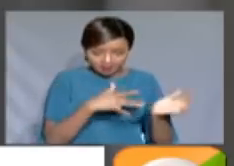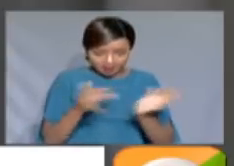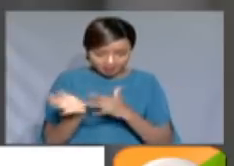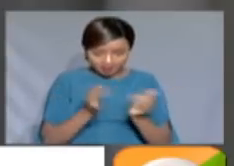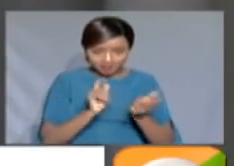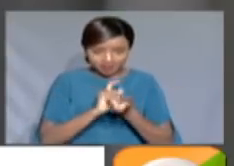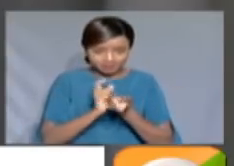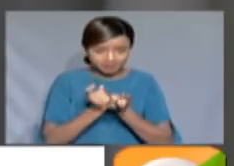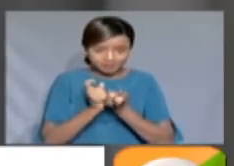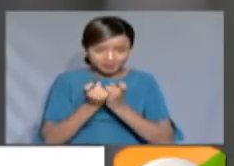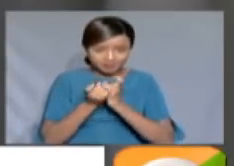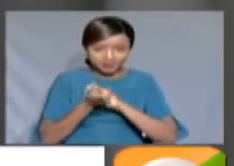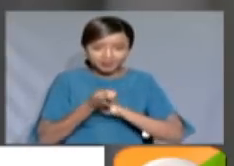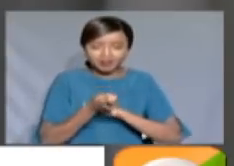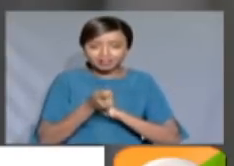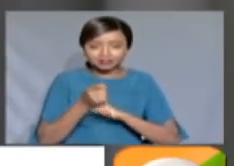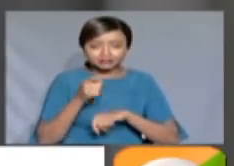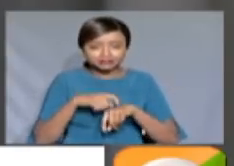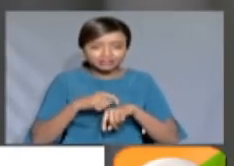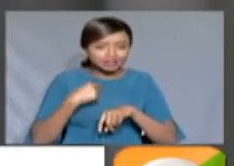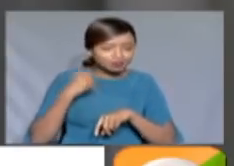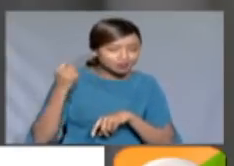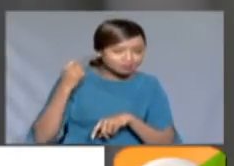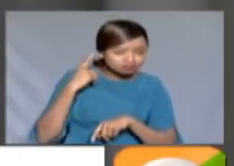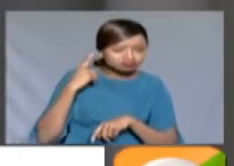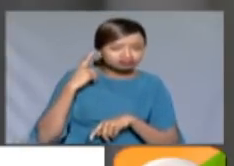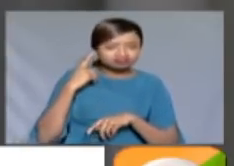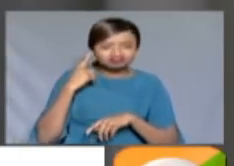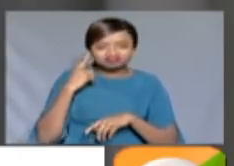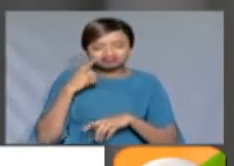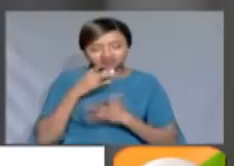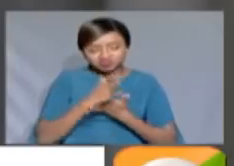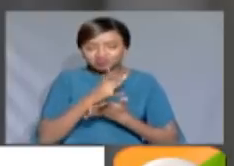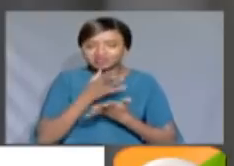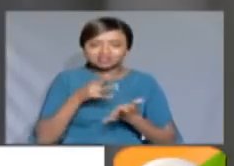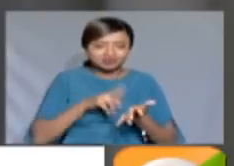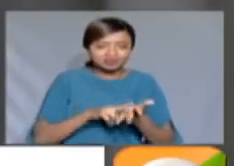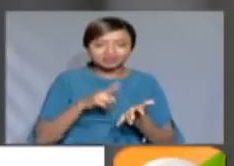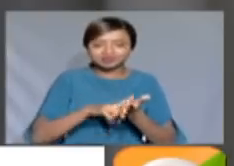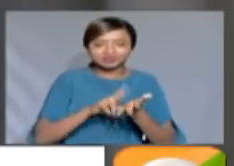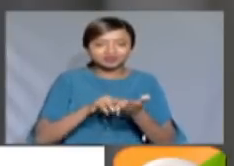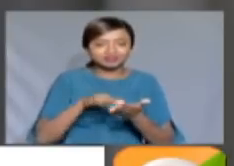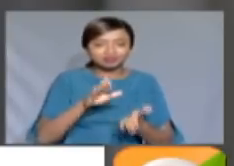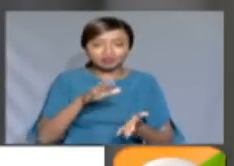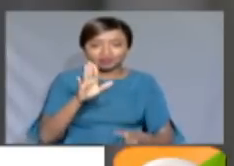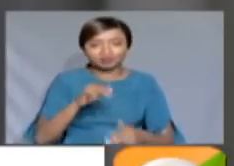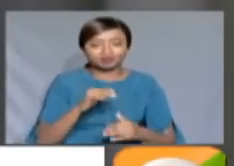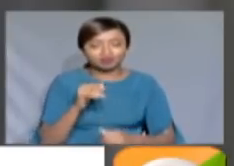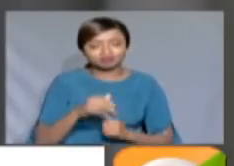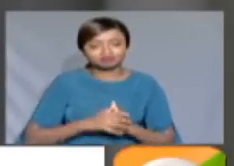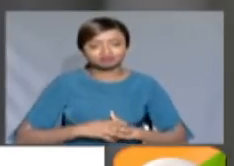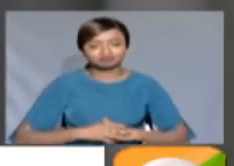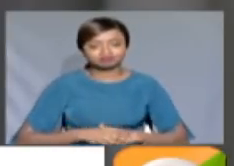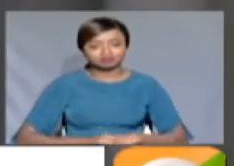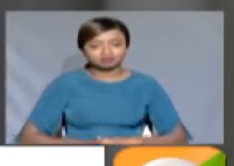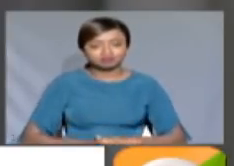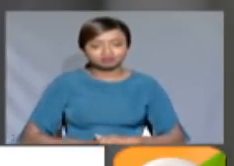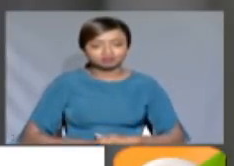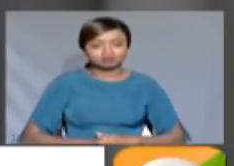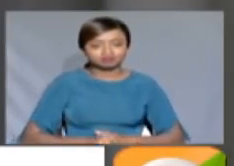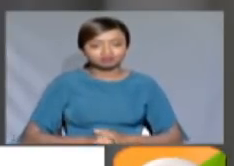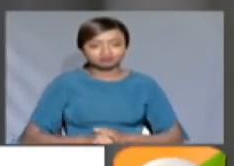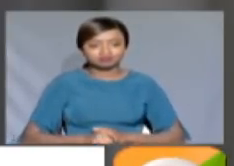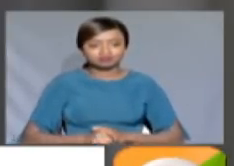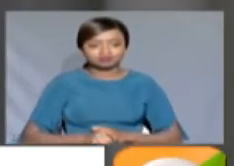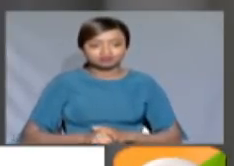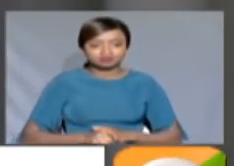every prediction that you hear about, is going to be more rather than less in the coming days. And therefore, this is